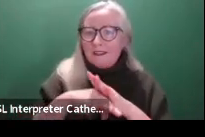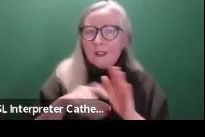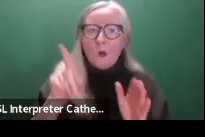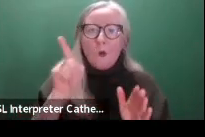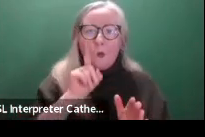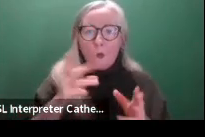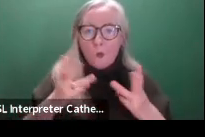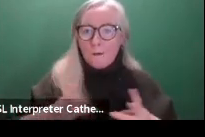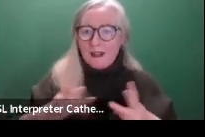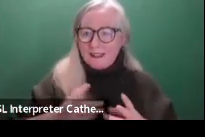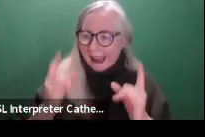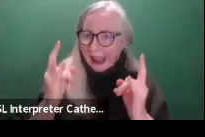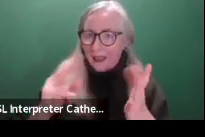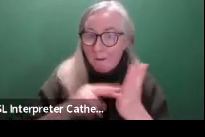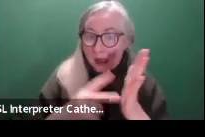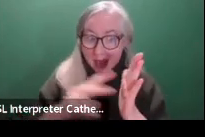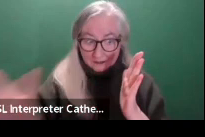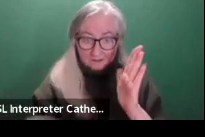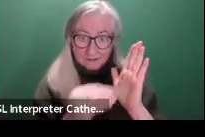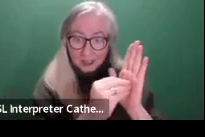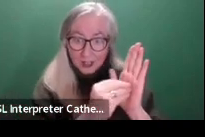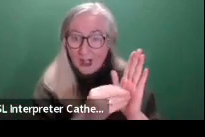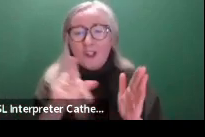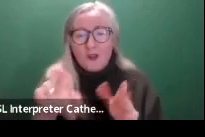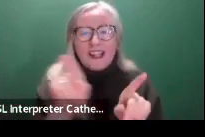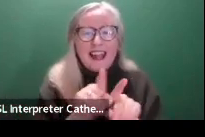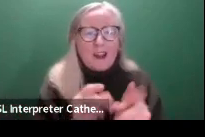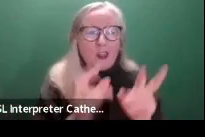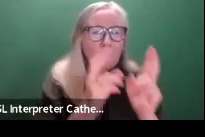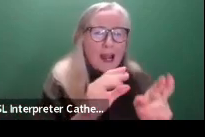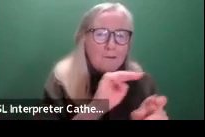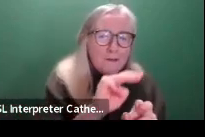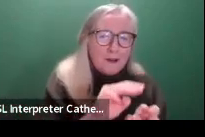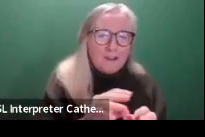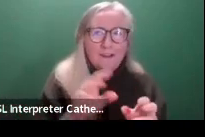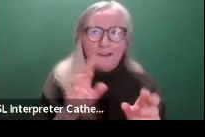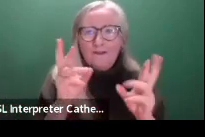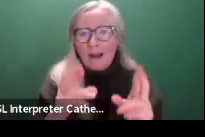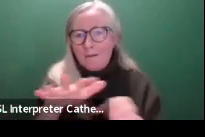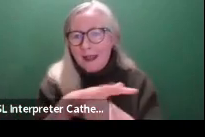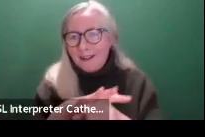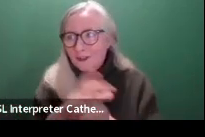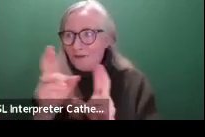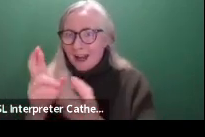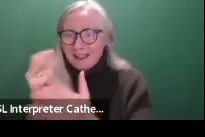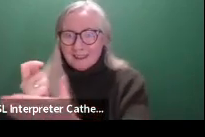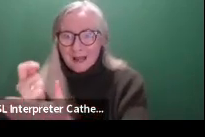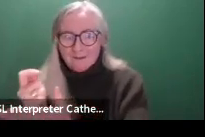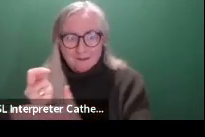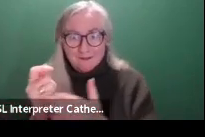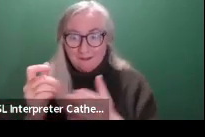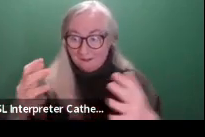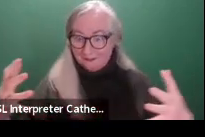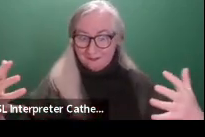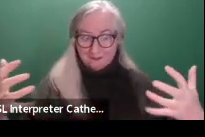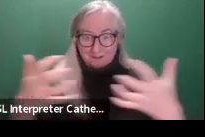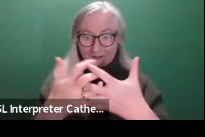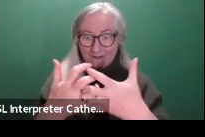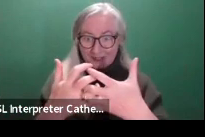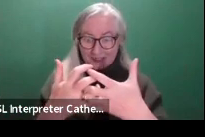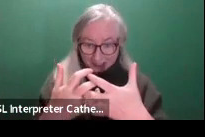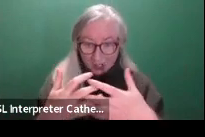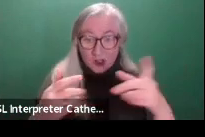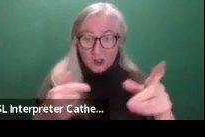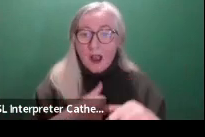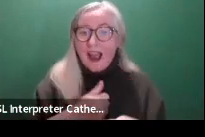again, it comes down to having the right people in the right place at the right time. So our previous First